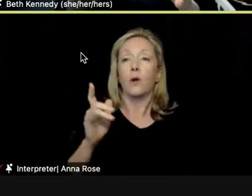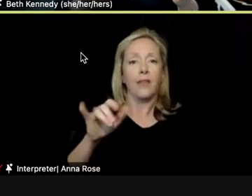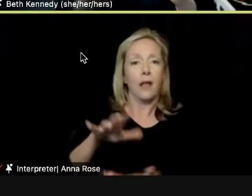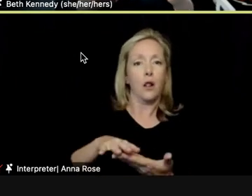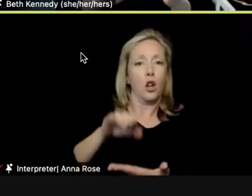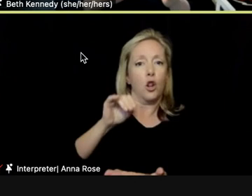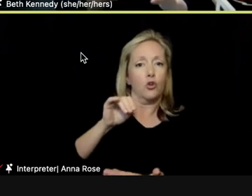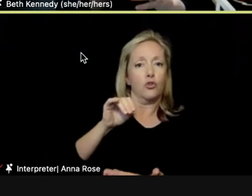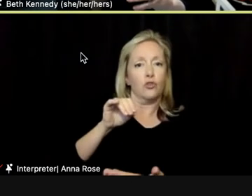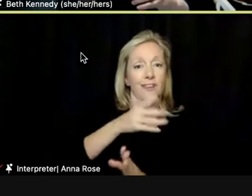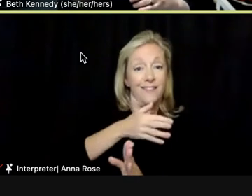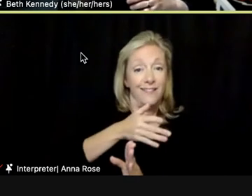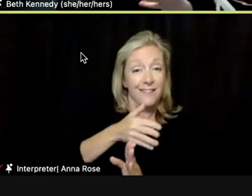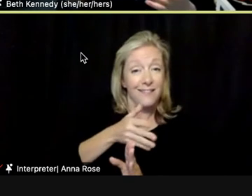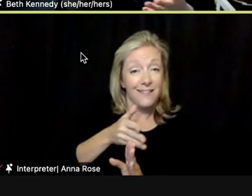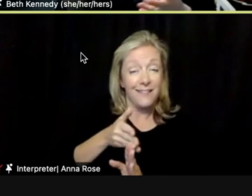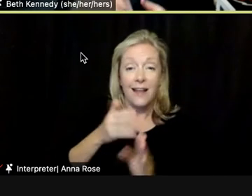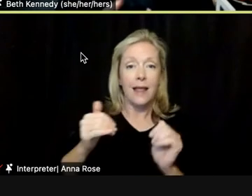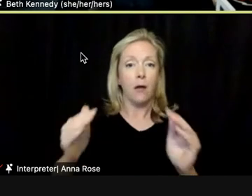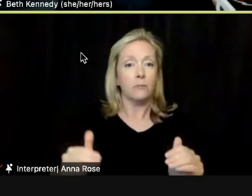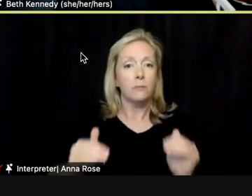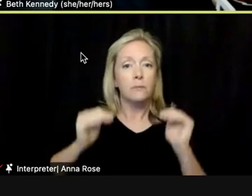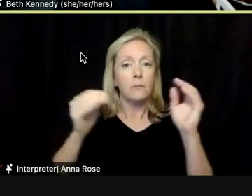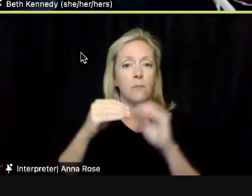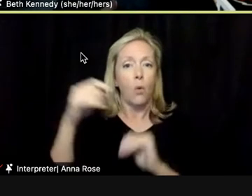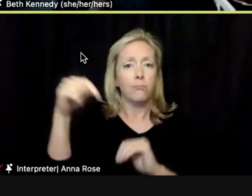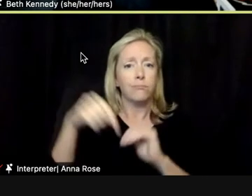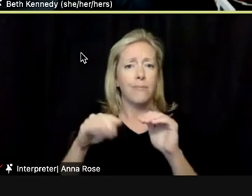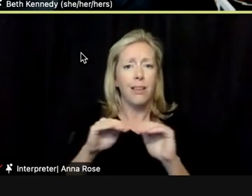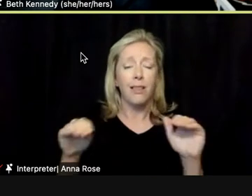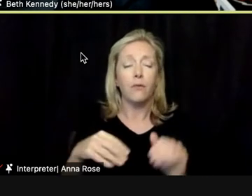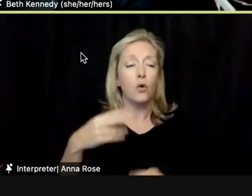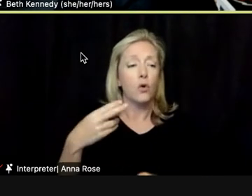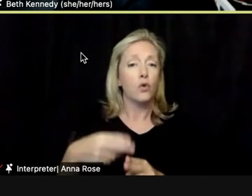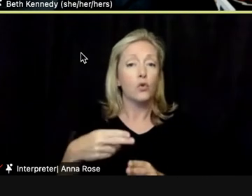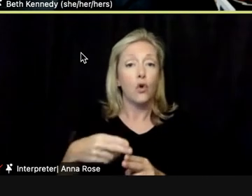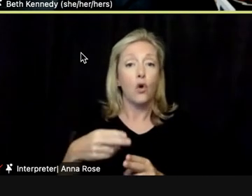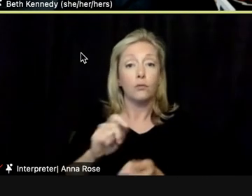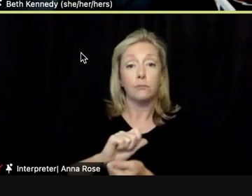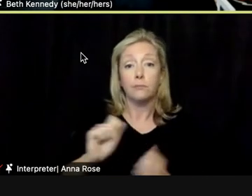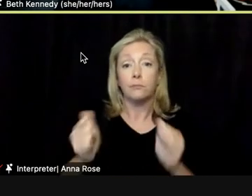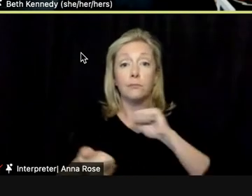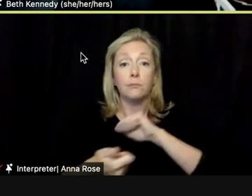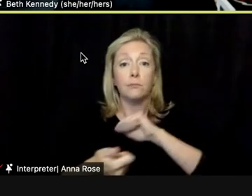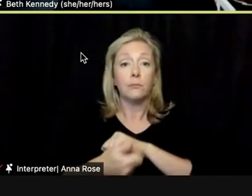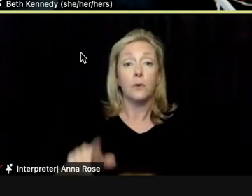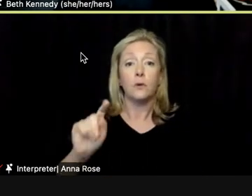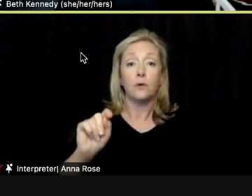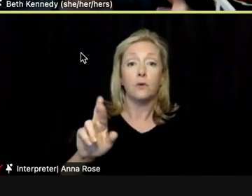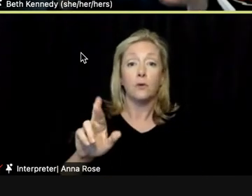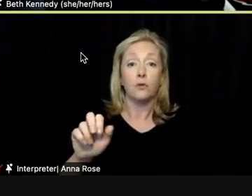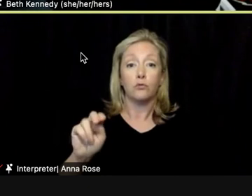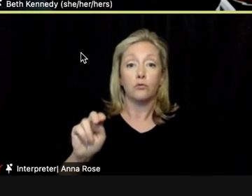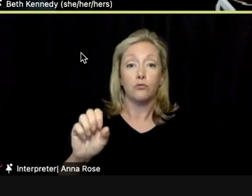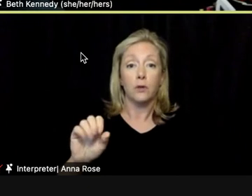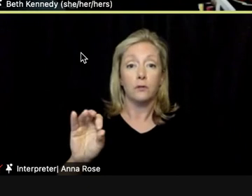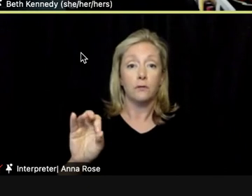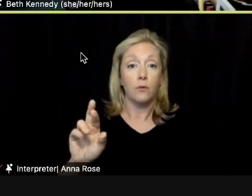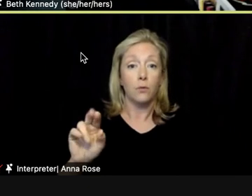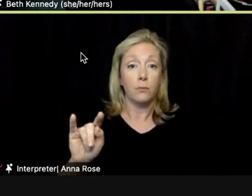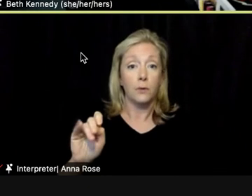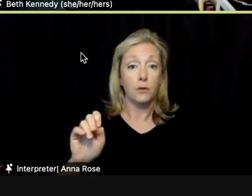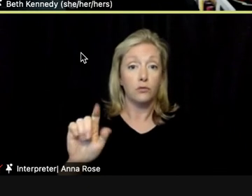through and takes it to another level. It's called transformational learning. And it just kind of